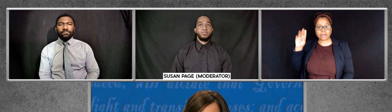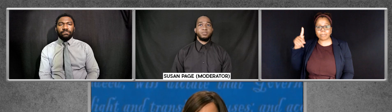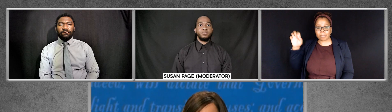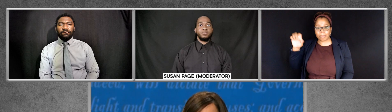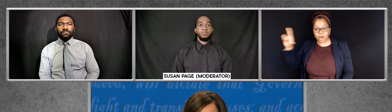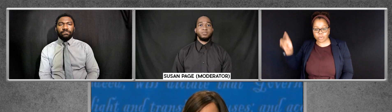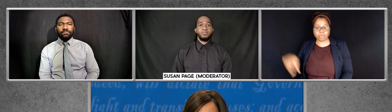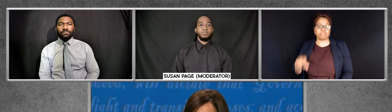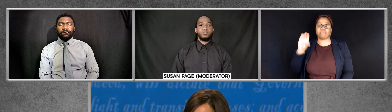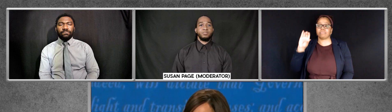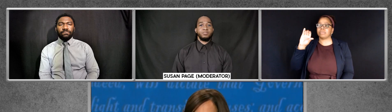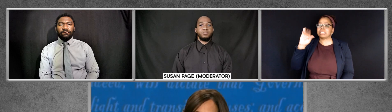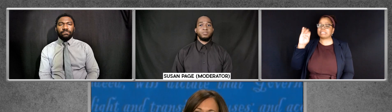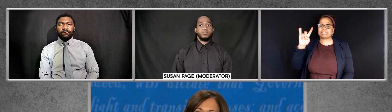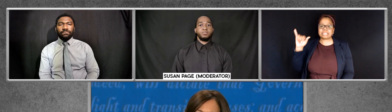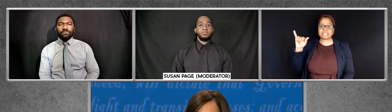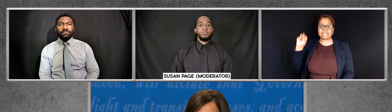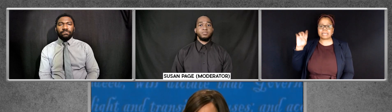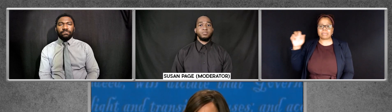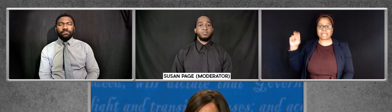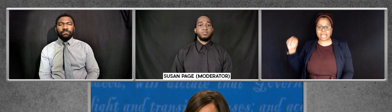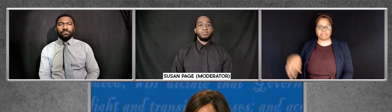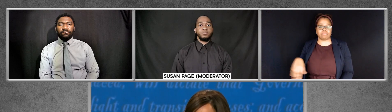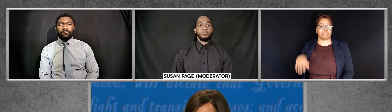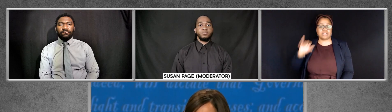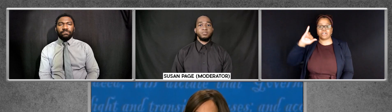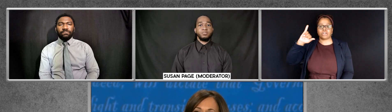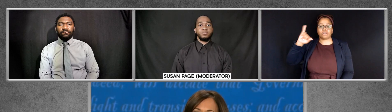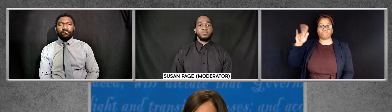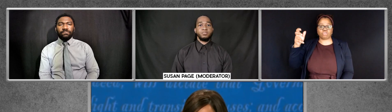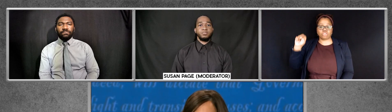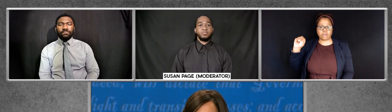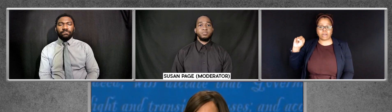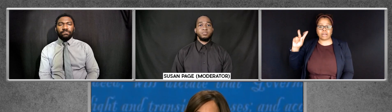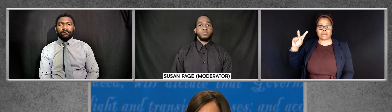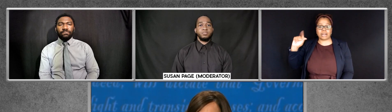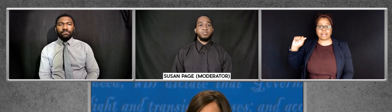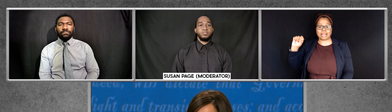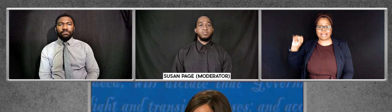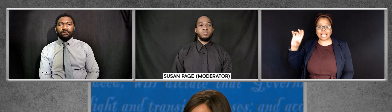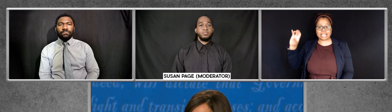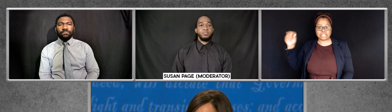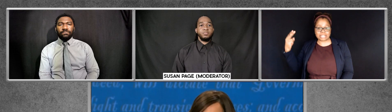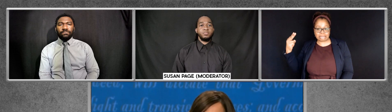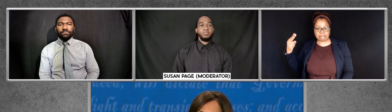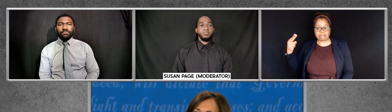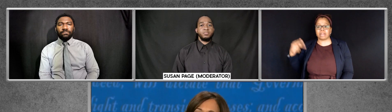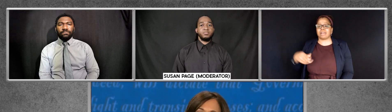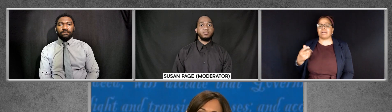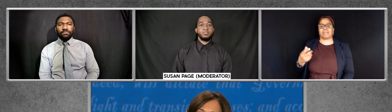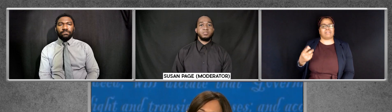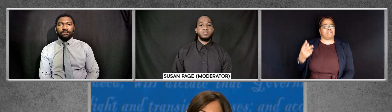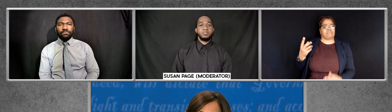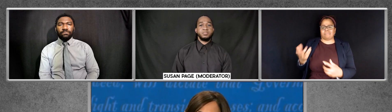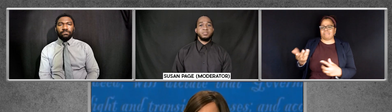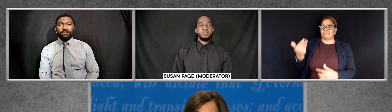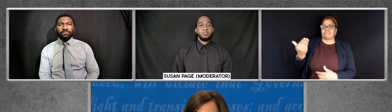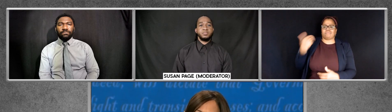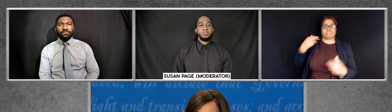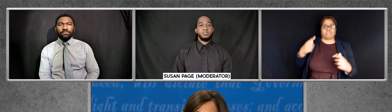Kasich, over 500 generals, retired generals, and former national security